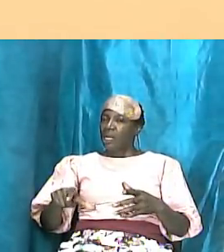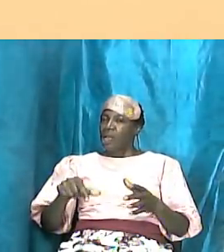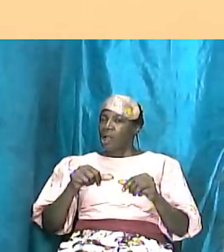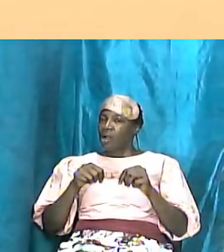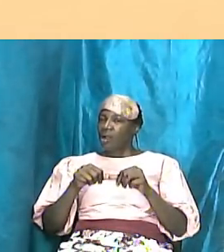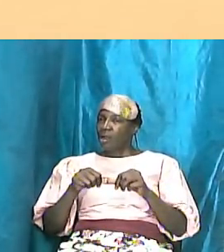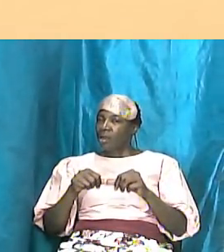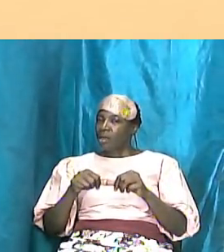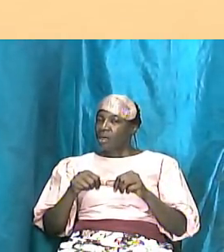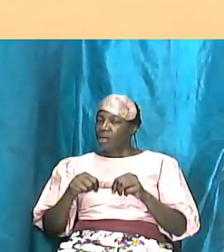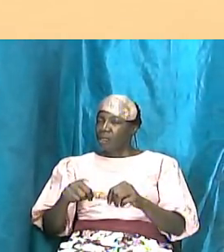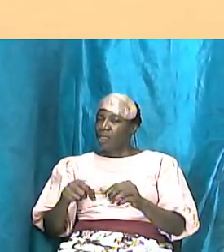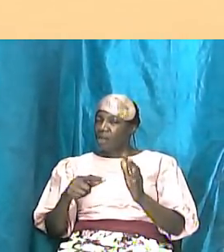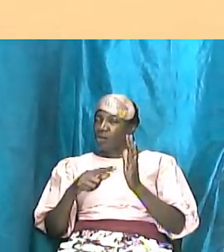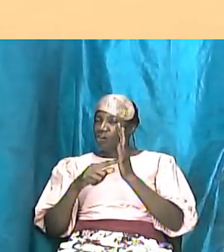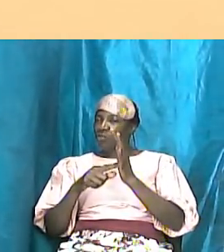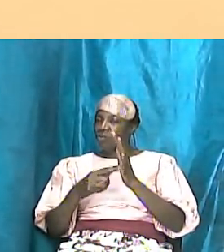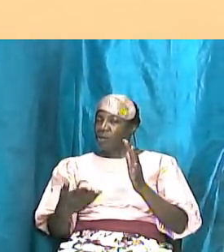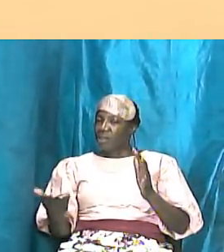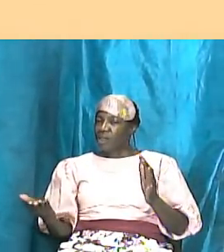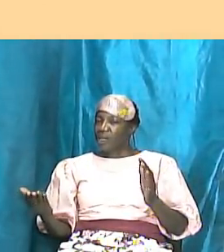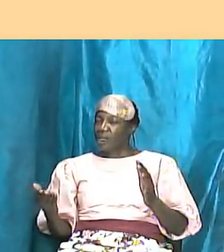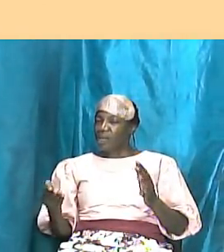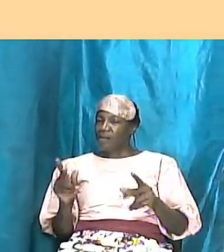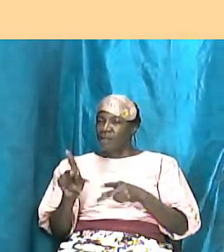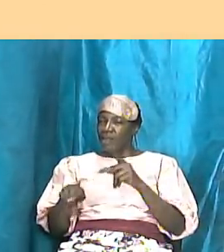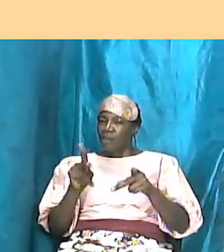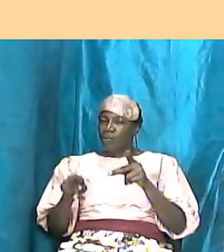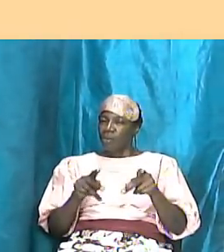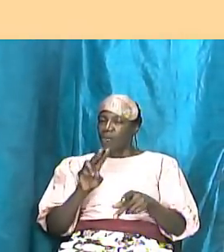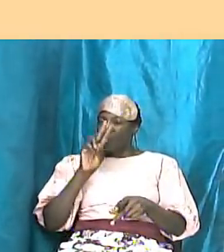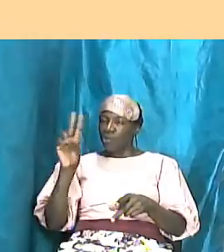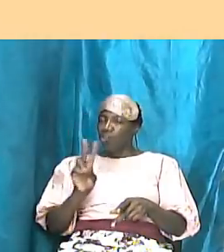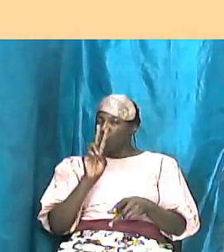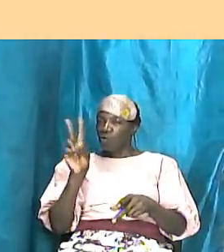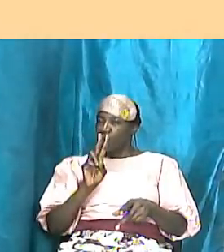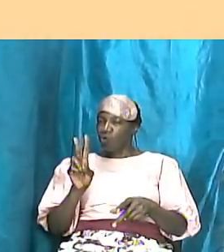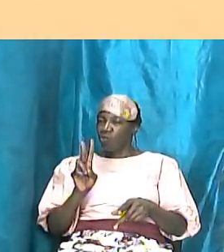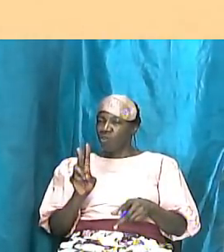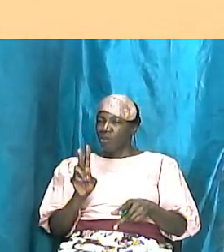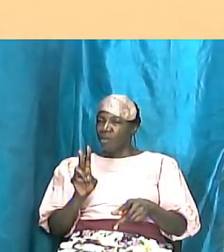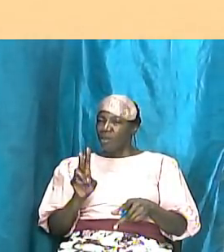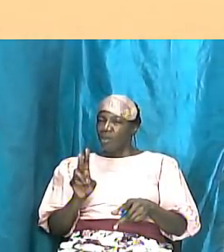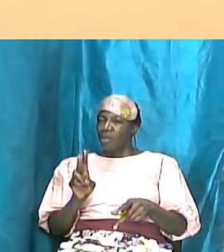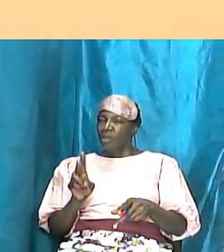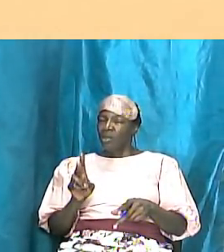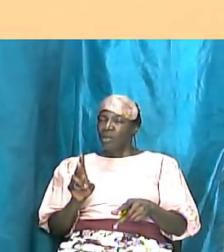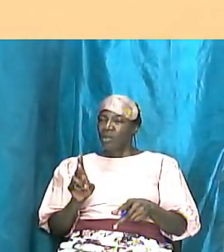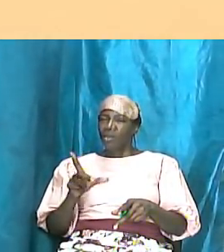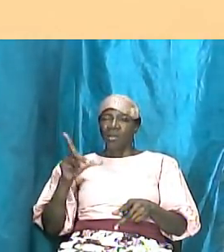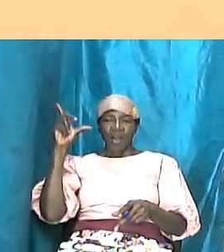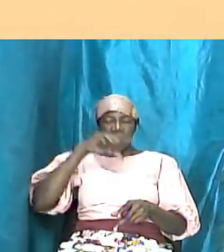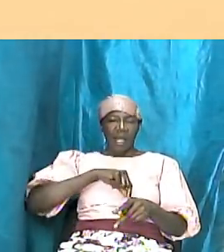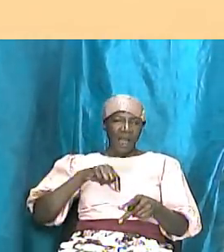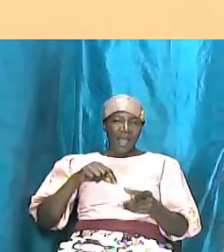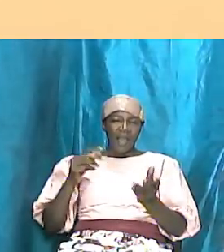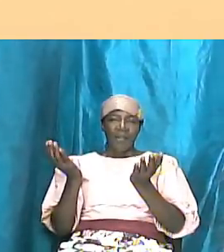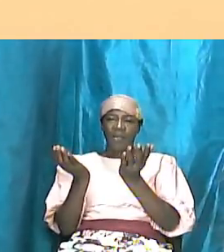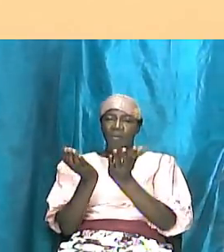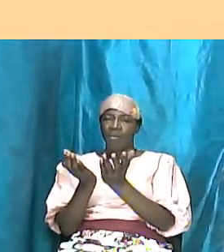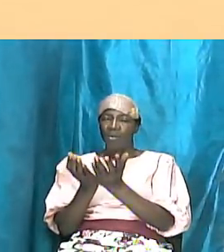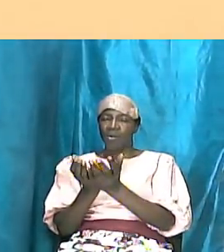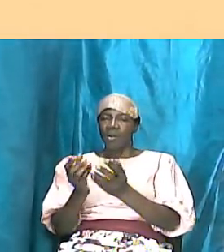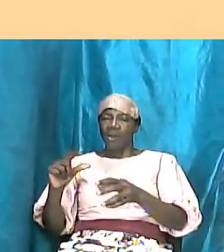that the things that folks use to discredit the book of Genesis, we are going to look at them and show